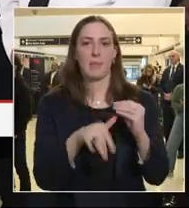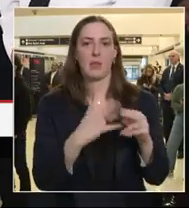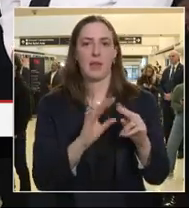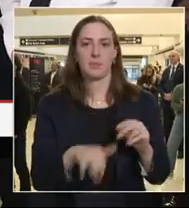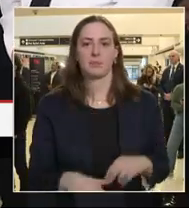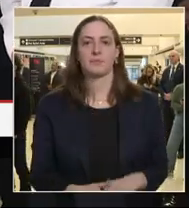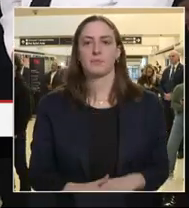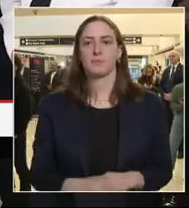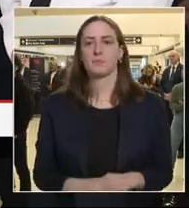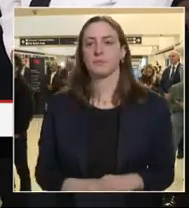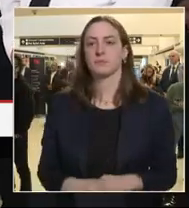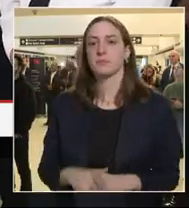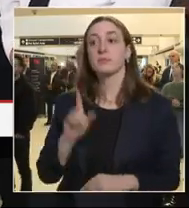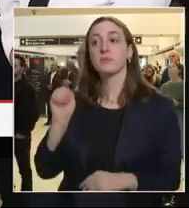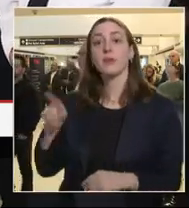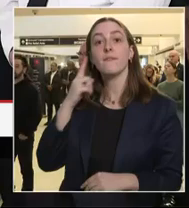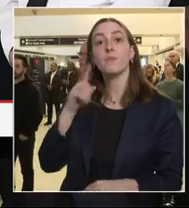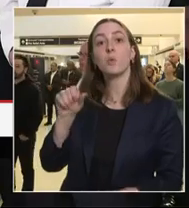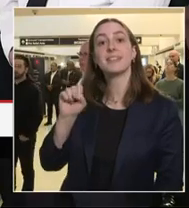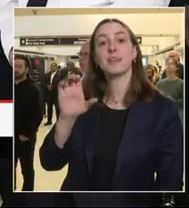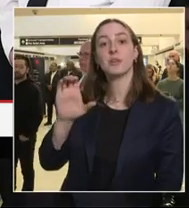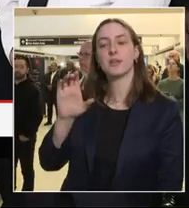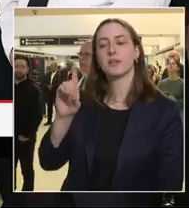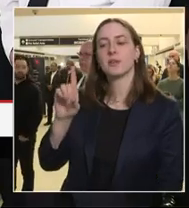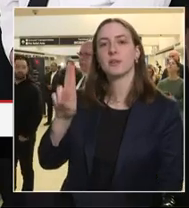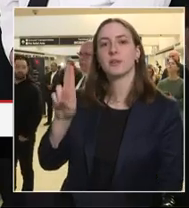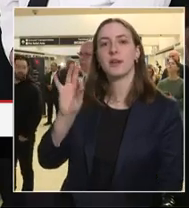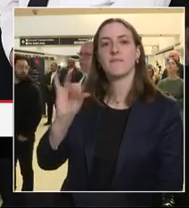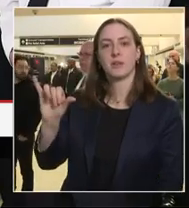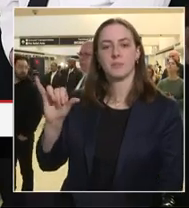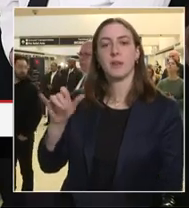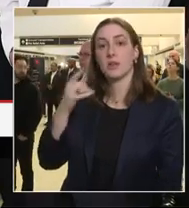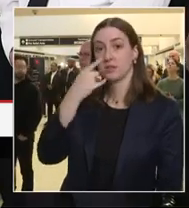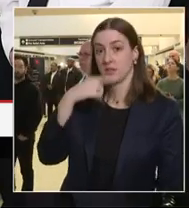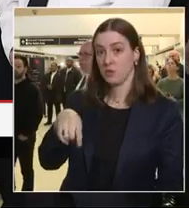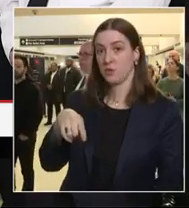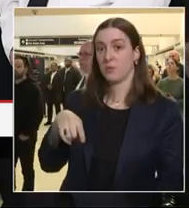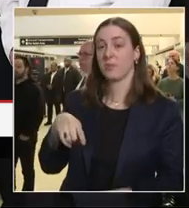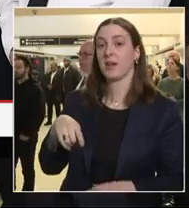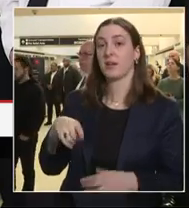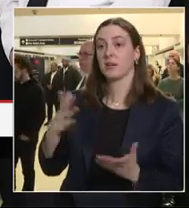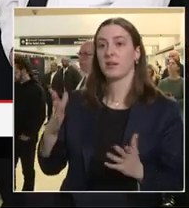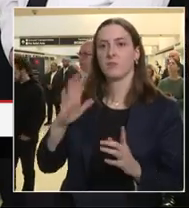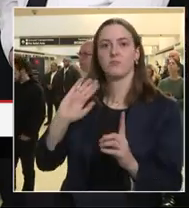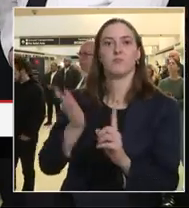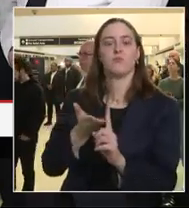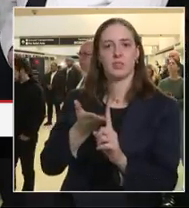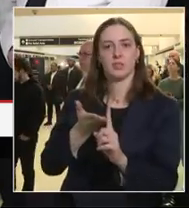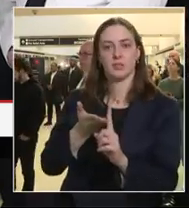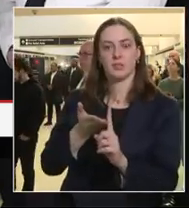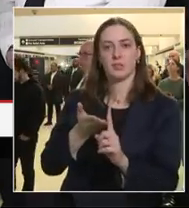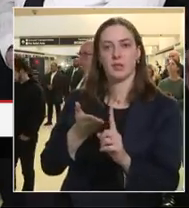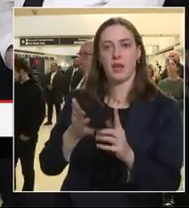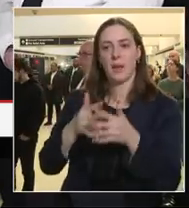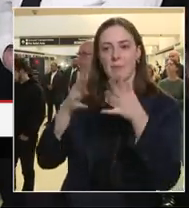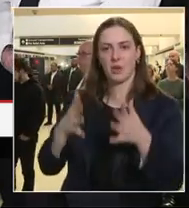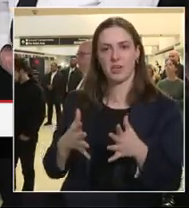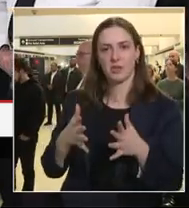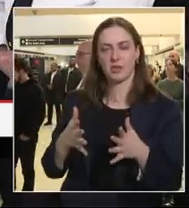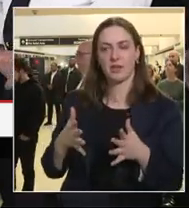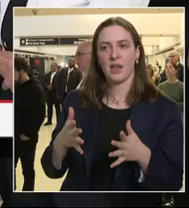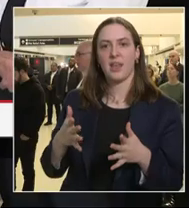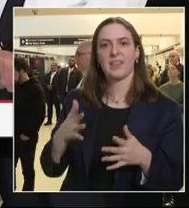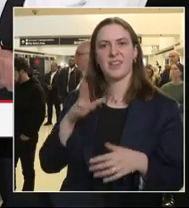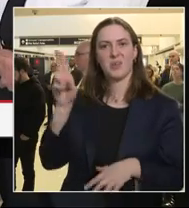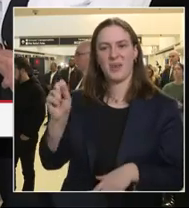Secretary Duffy. Can you reassure Americans that the U.S. still has the safest airspace in the world? So the